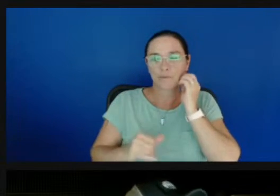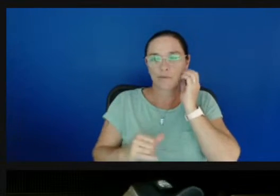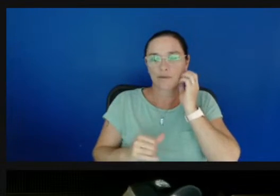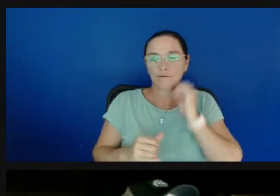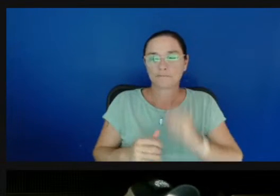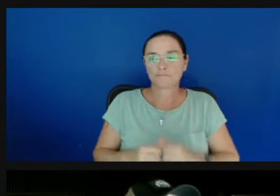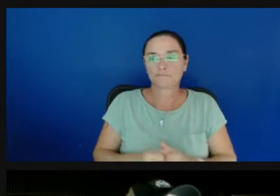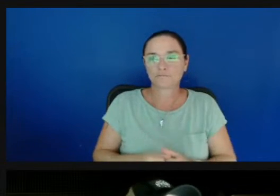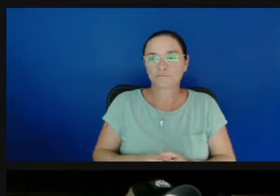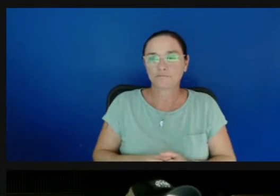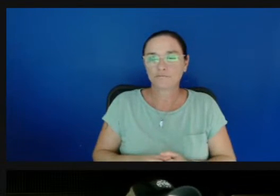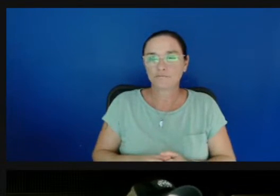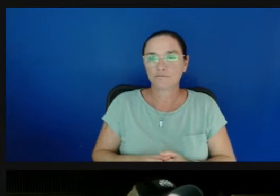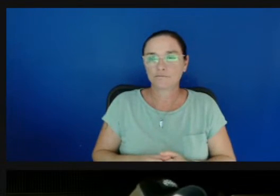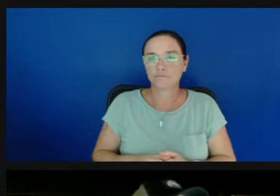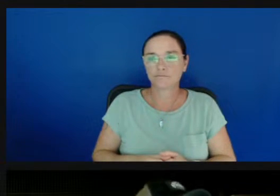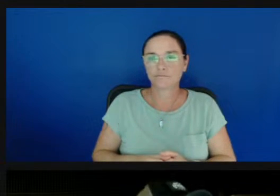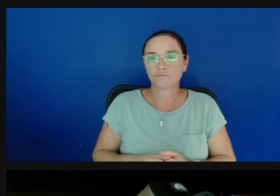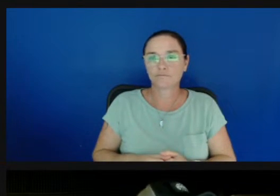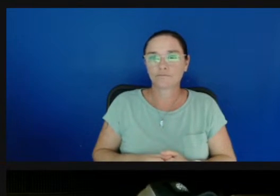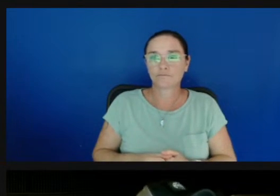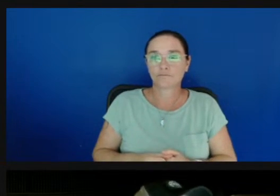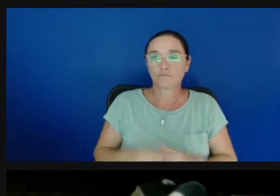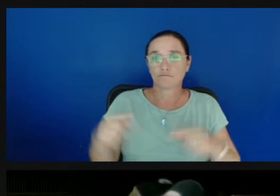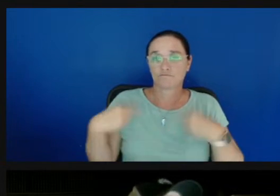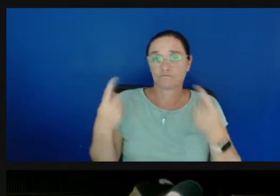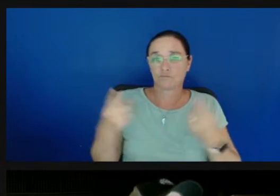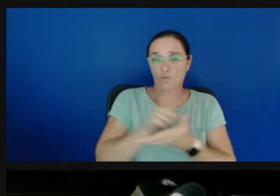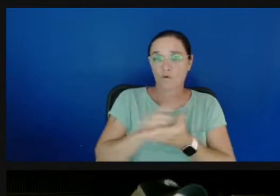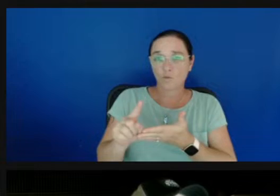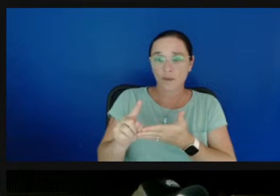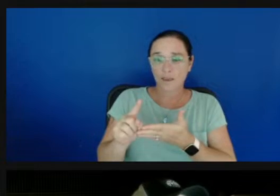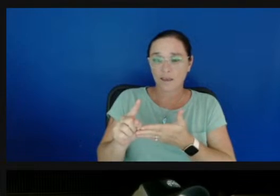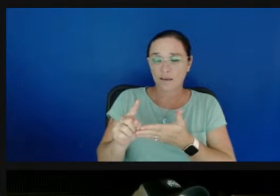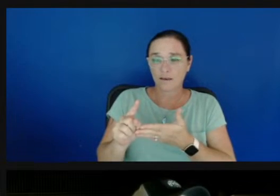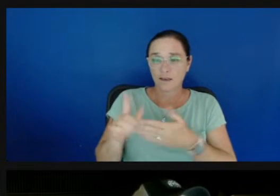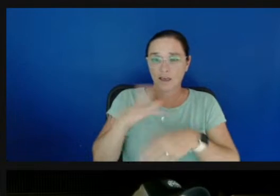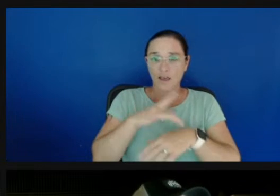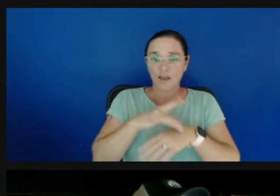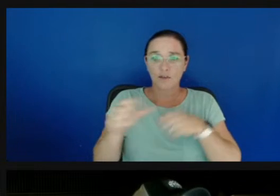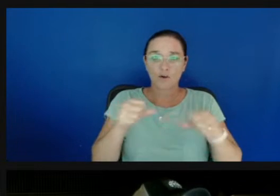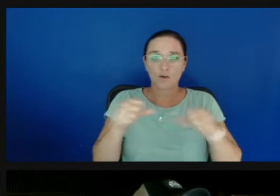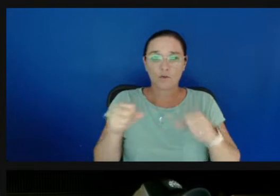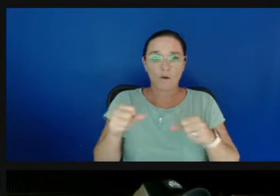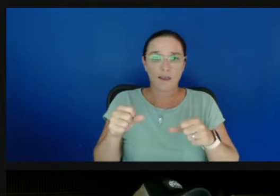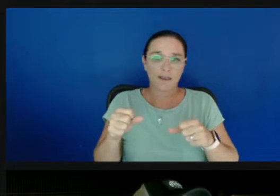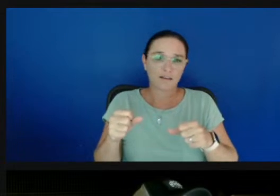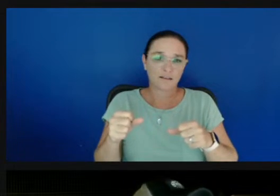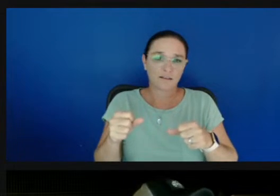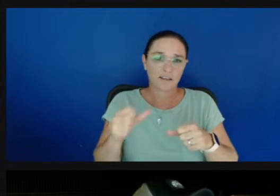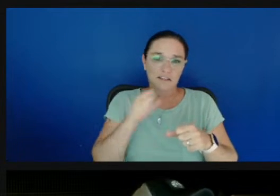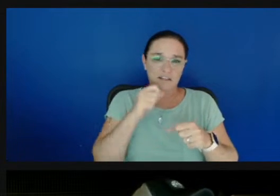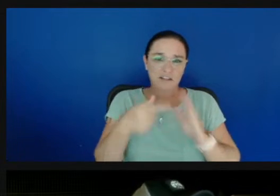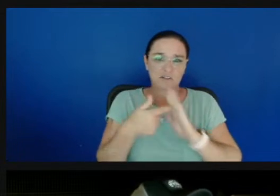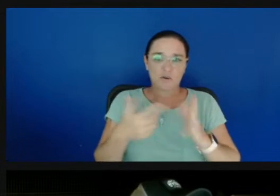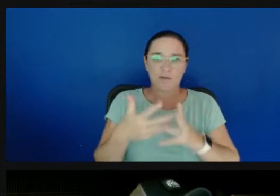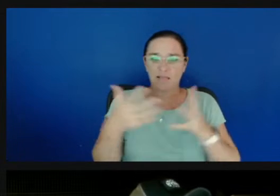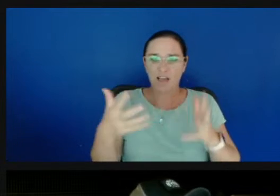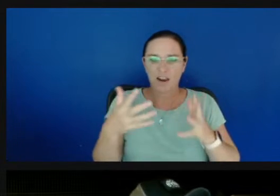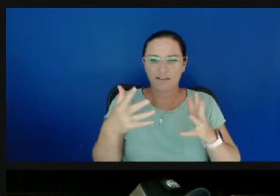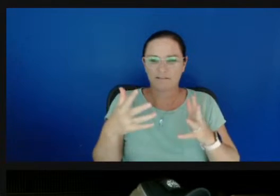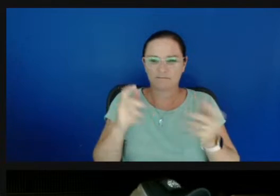shortly. Over the last week, the earthquake counts don't really show much pattern. We'll zoom out to get a better view of